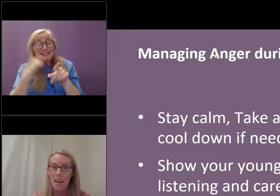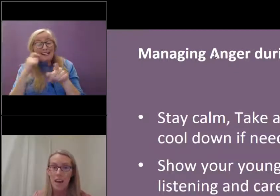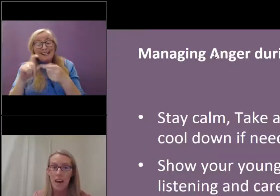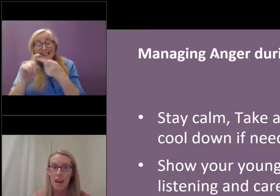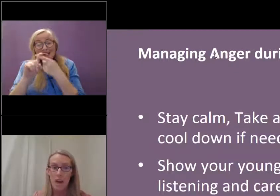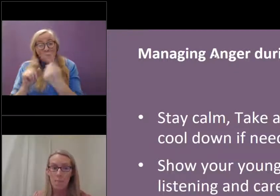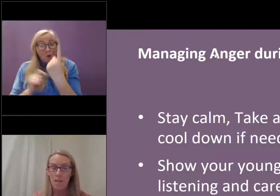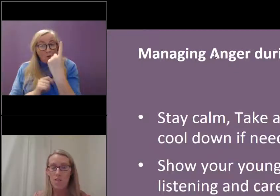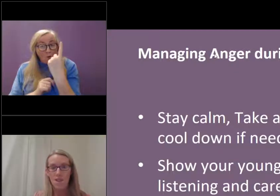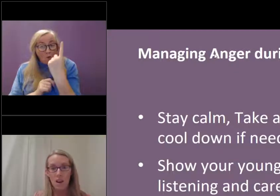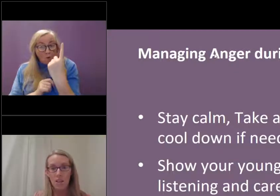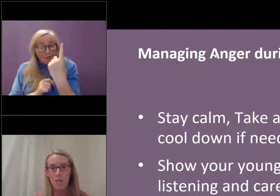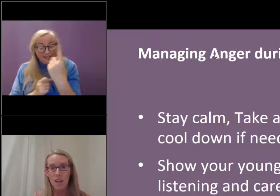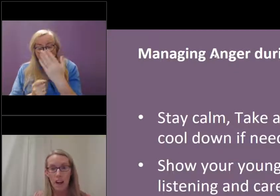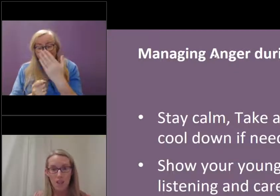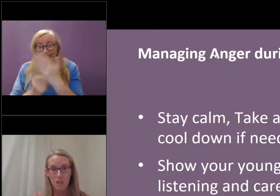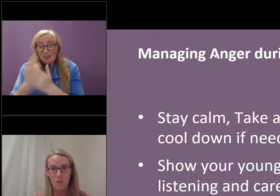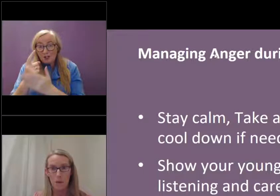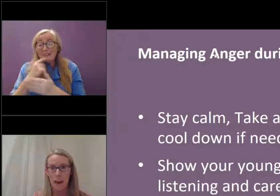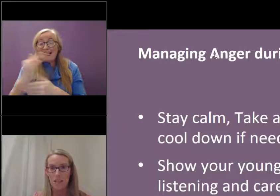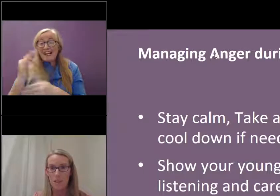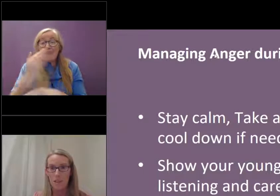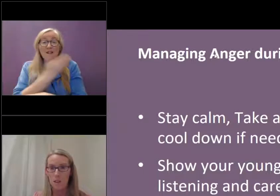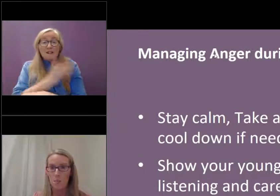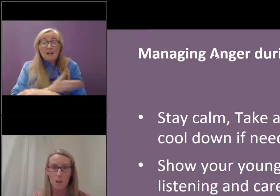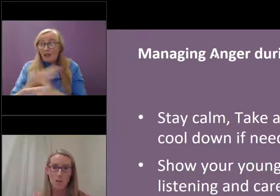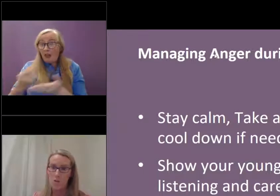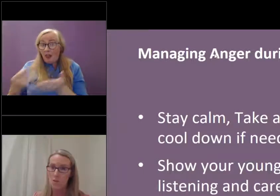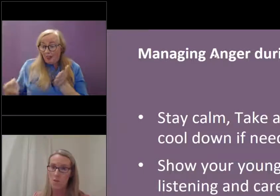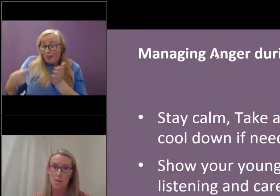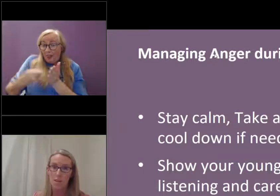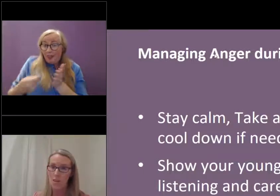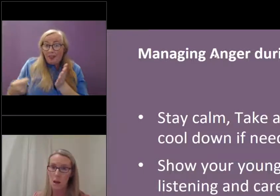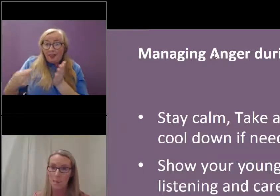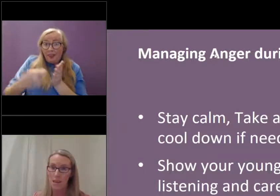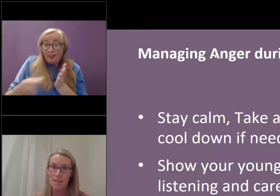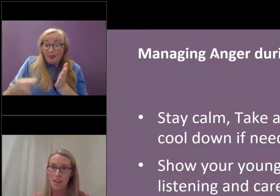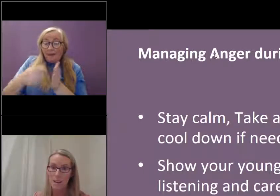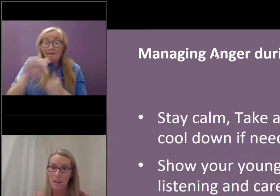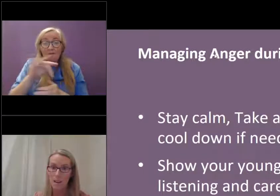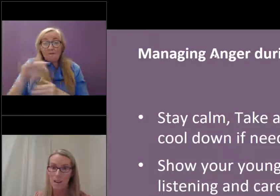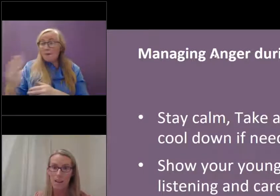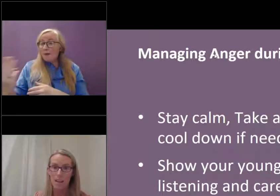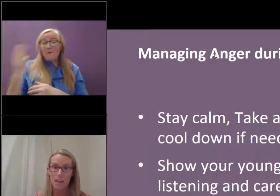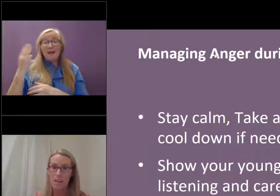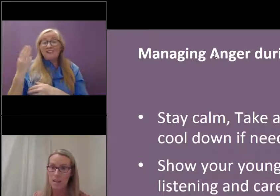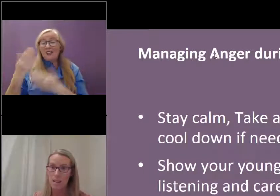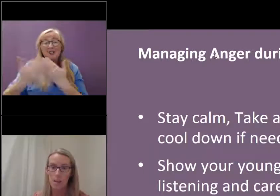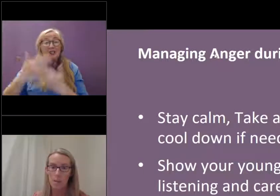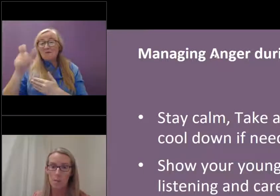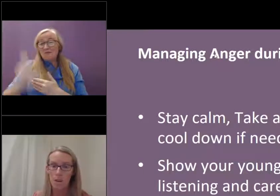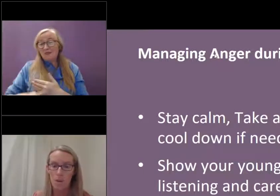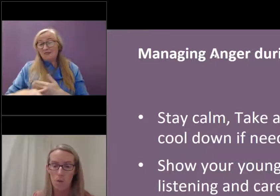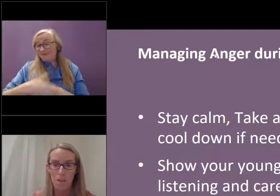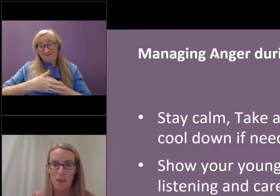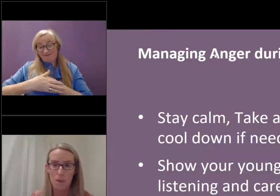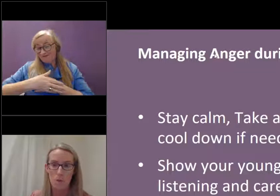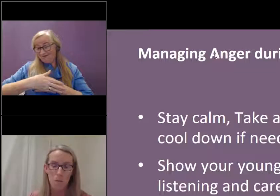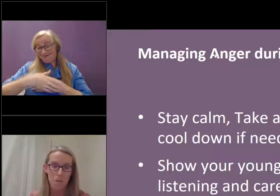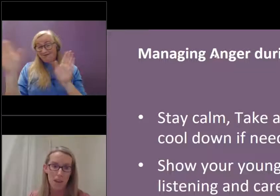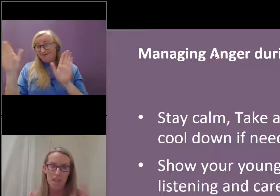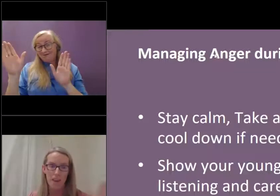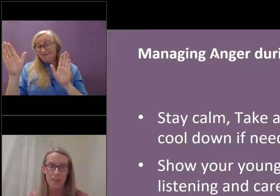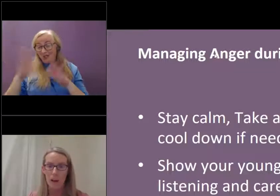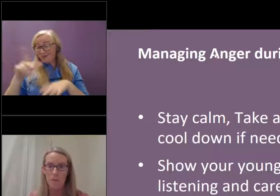hand. Because if you start rehashing the past, the young person just stops listening. They're like, listen, you know, I'm not talking